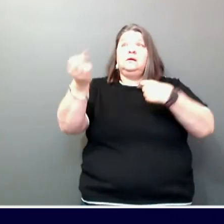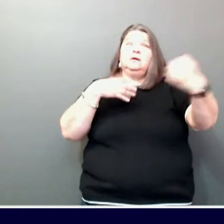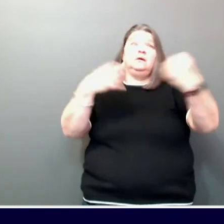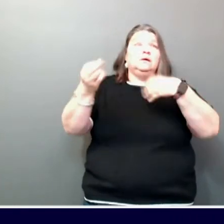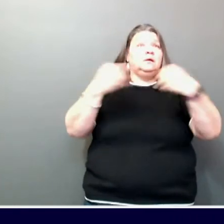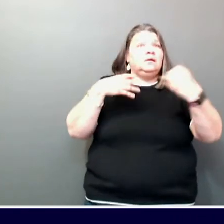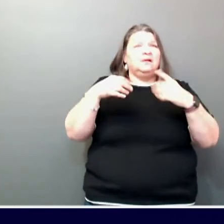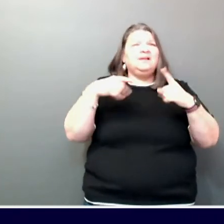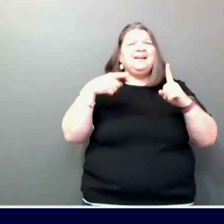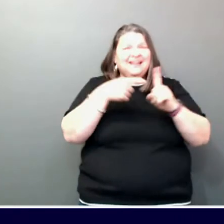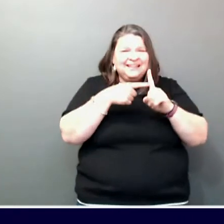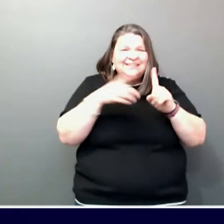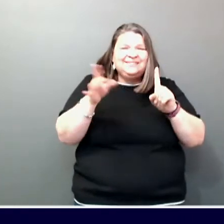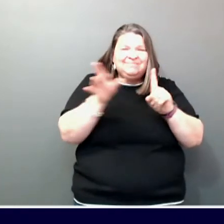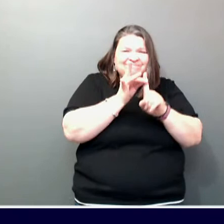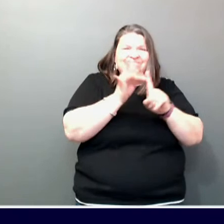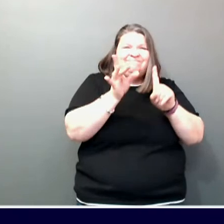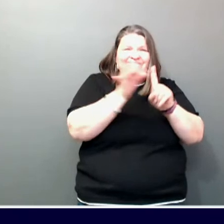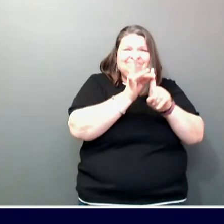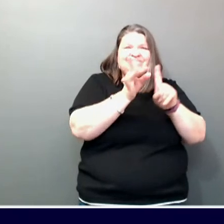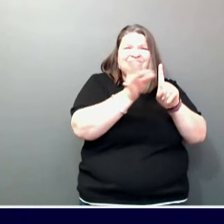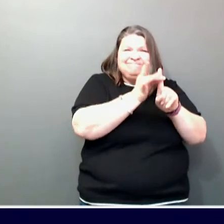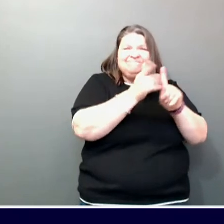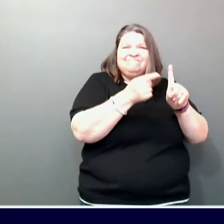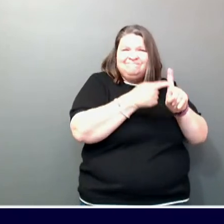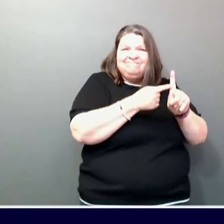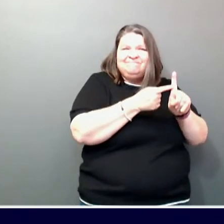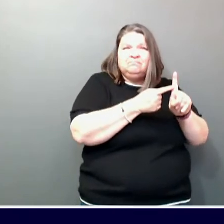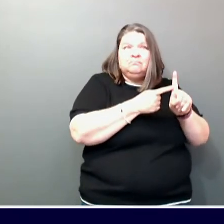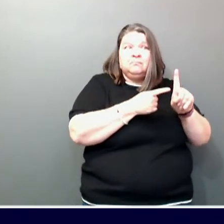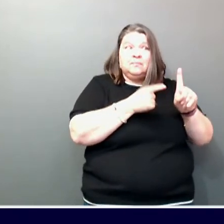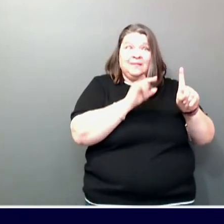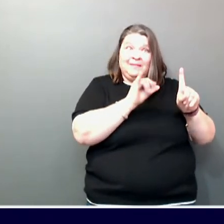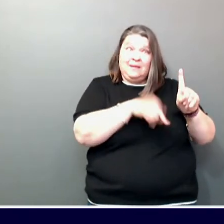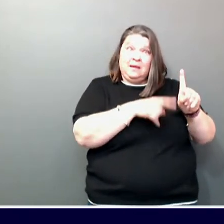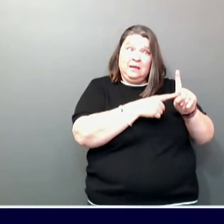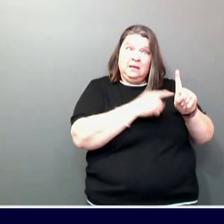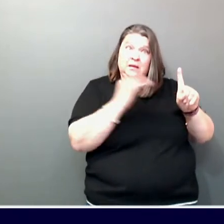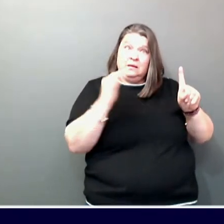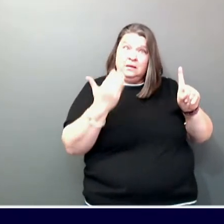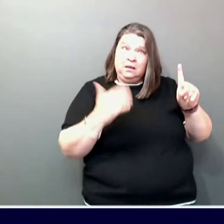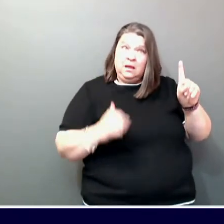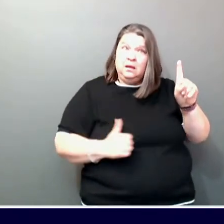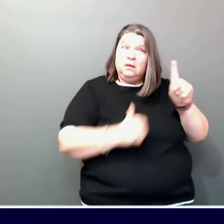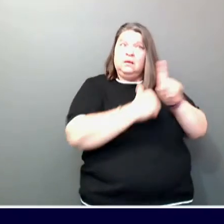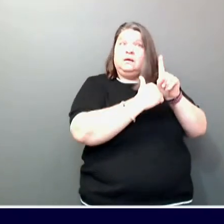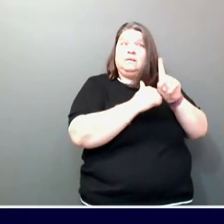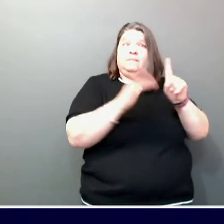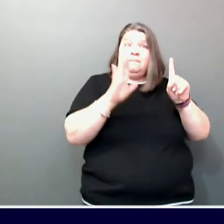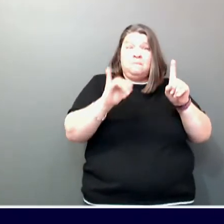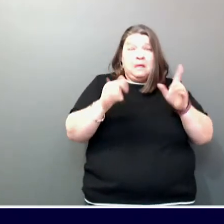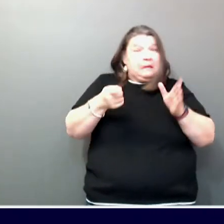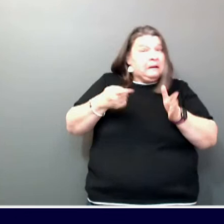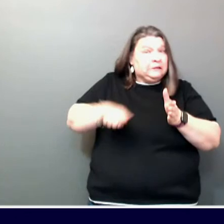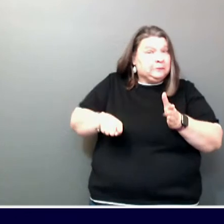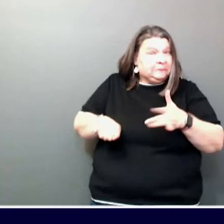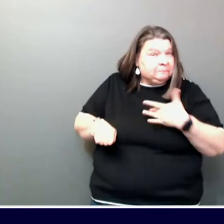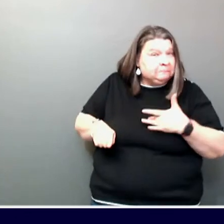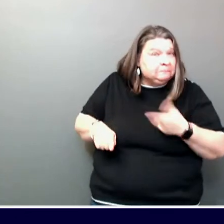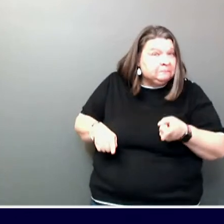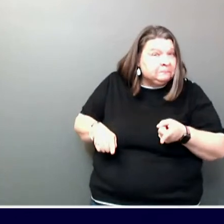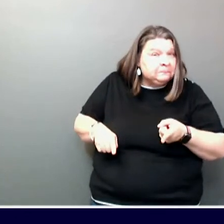of weeks ago, it seems to reason that the backlog will be cleared by next week, let's just say, for argument's sake. If that